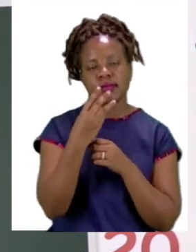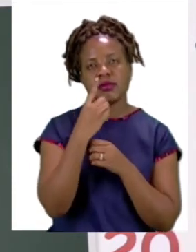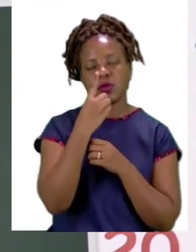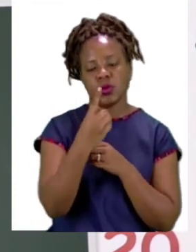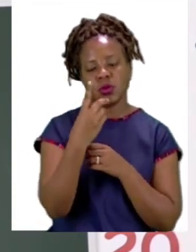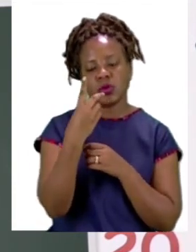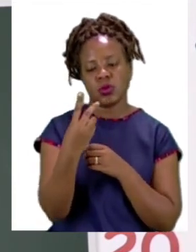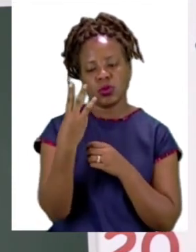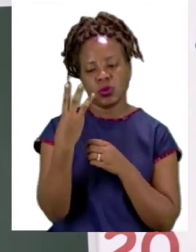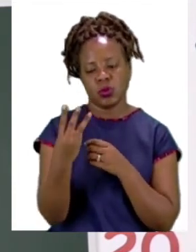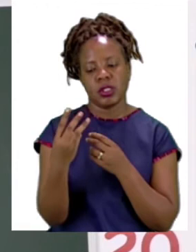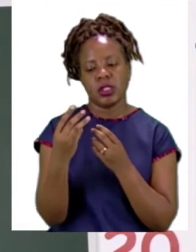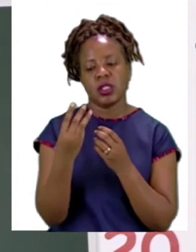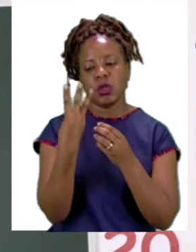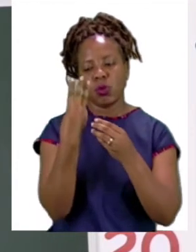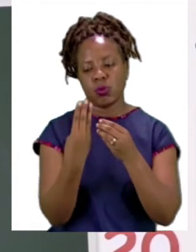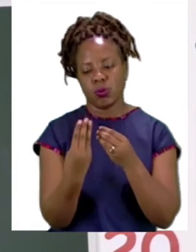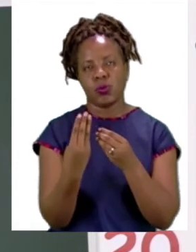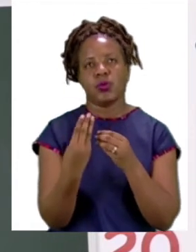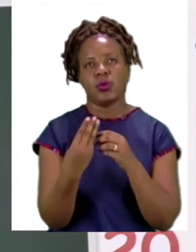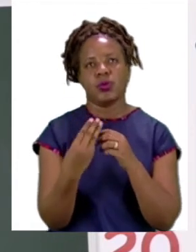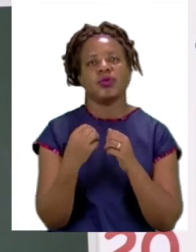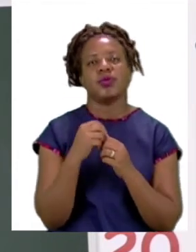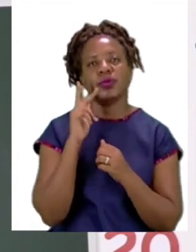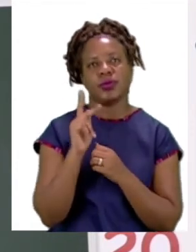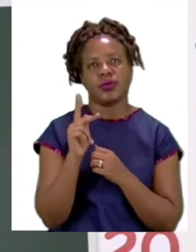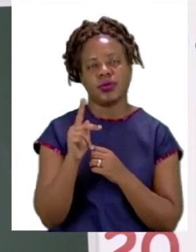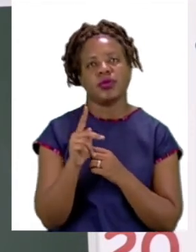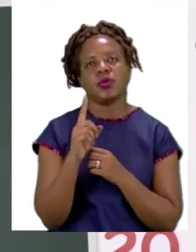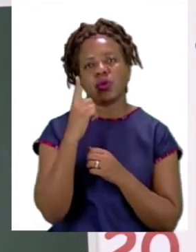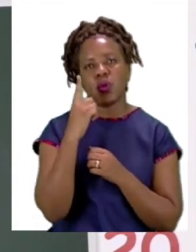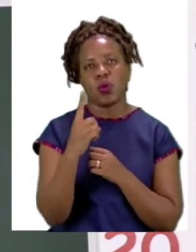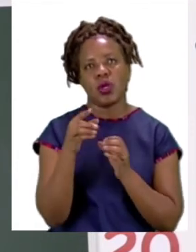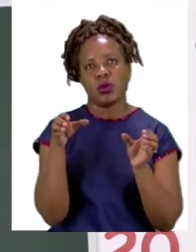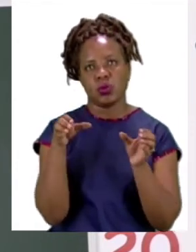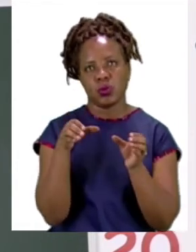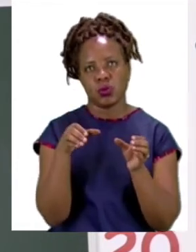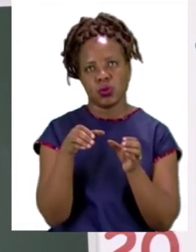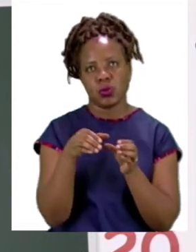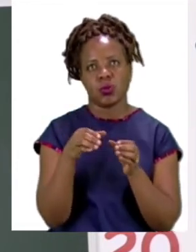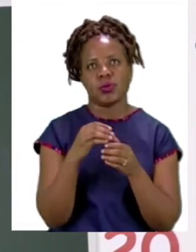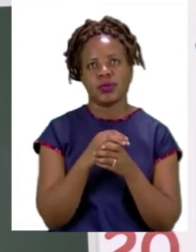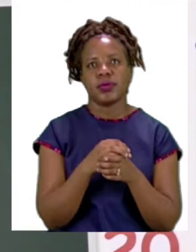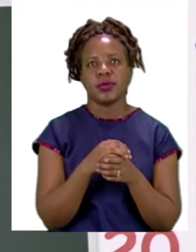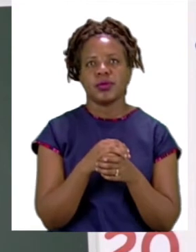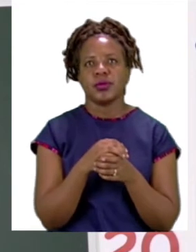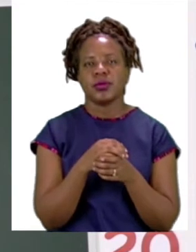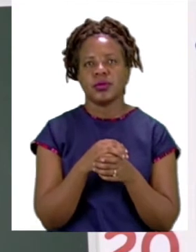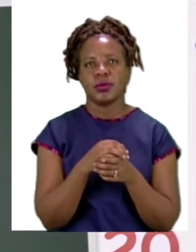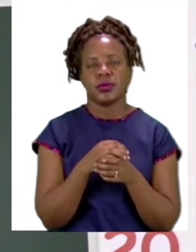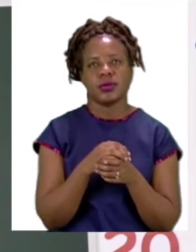2, 3. So we are going to group them after the third one. Then